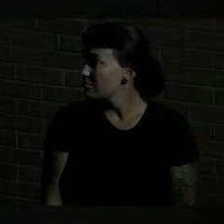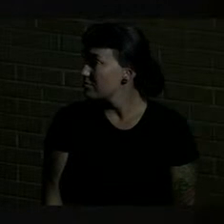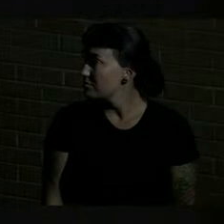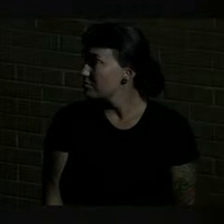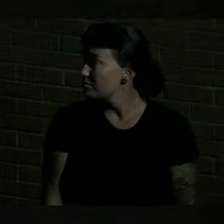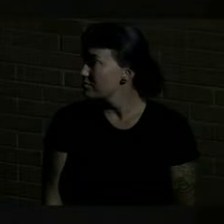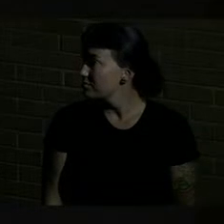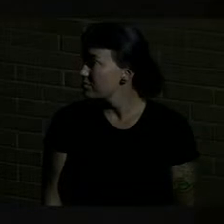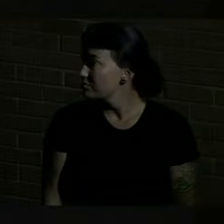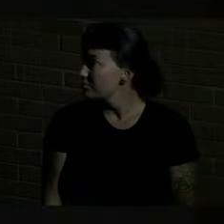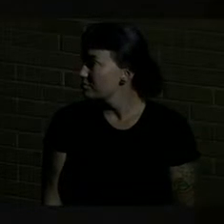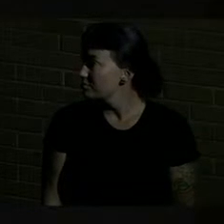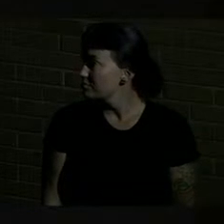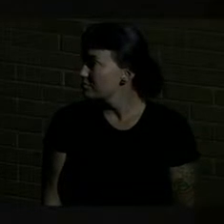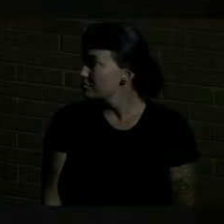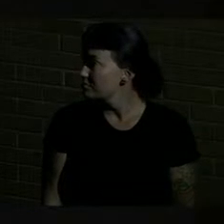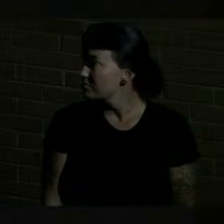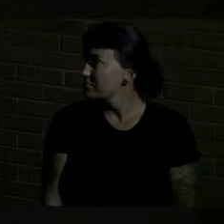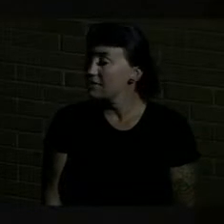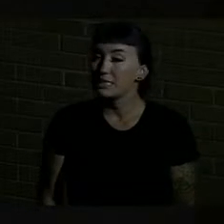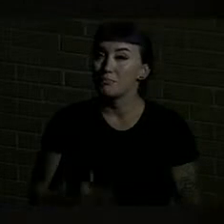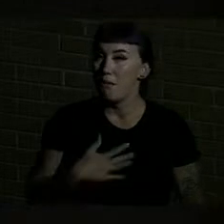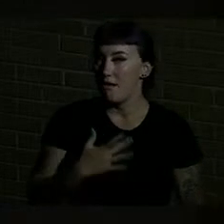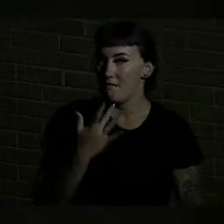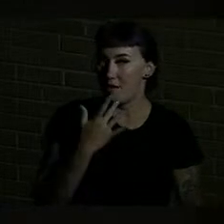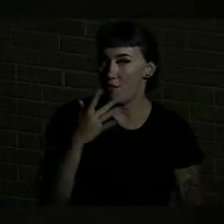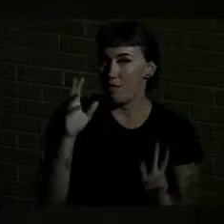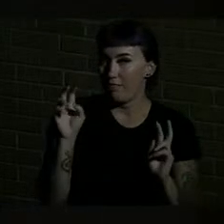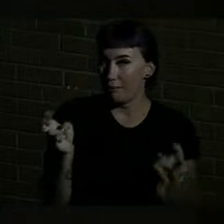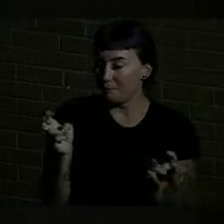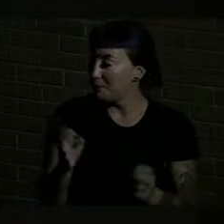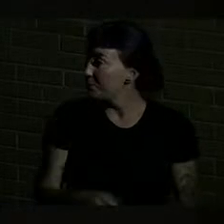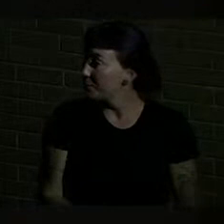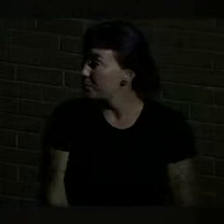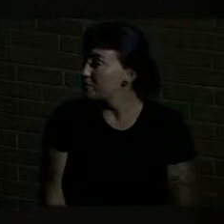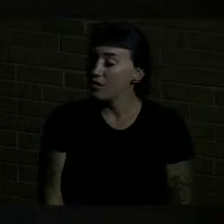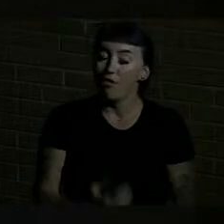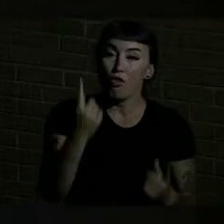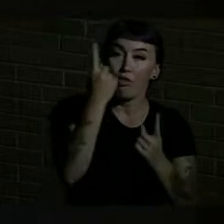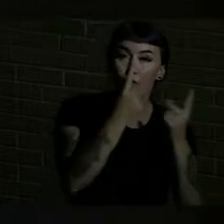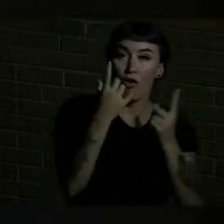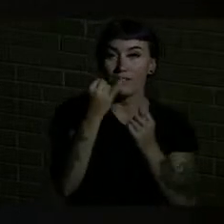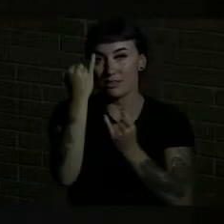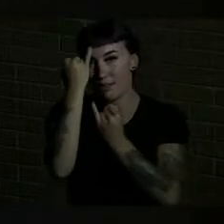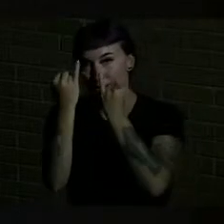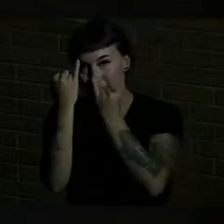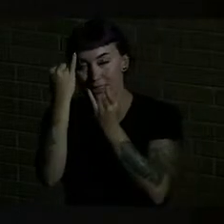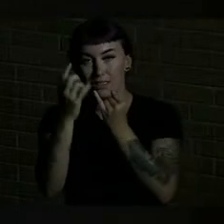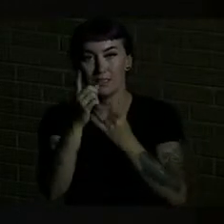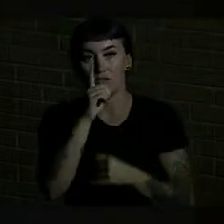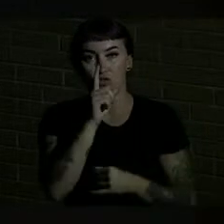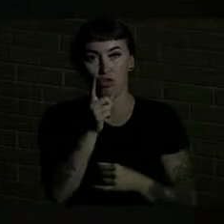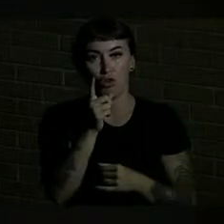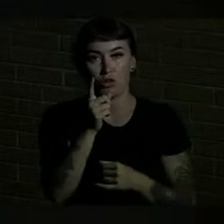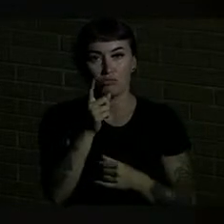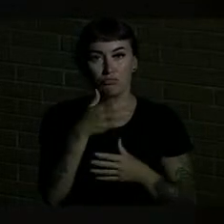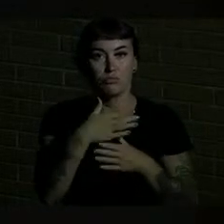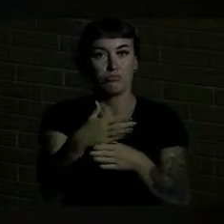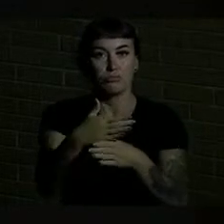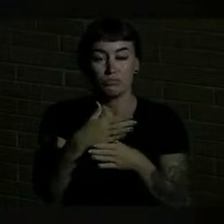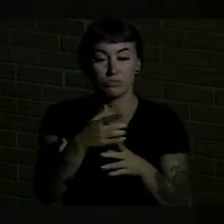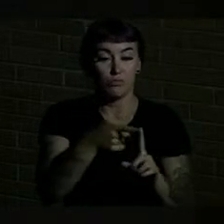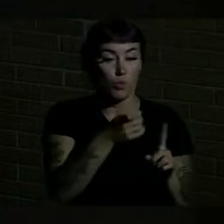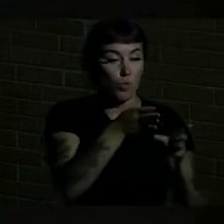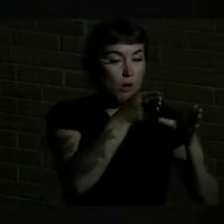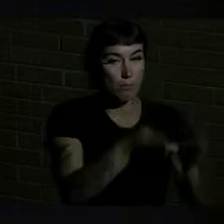But this was actually my favorite theme box, how thoughts and ideas are transmitted from one